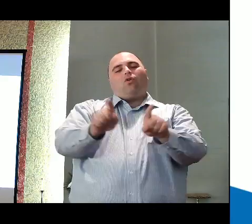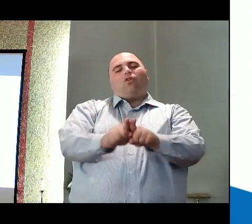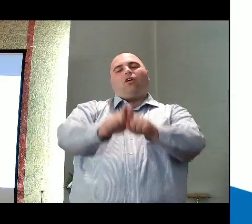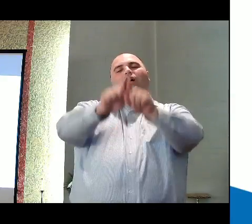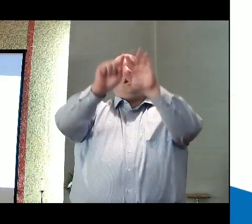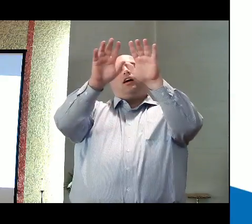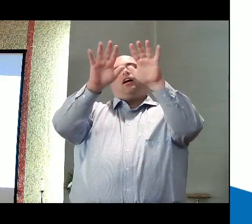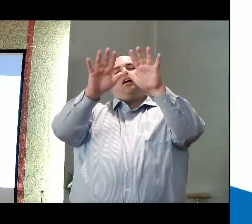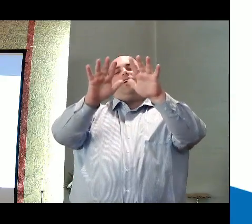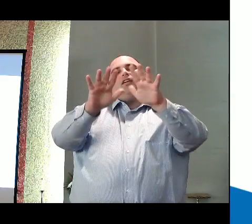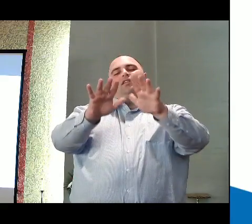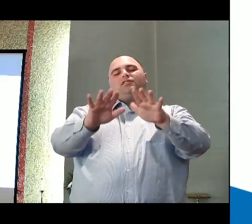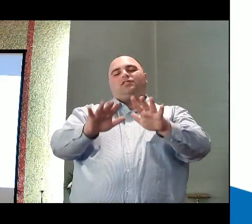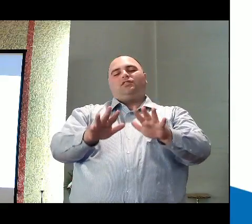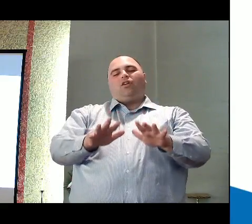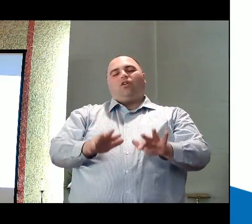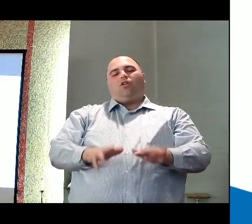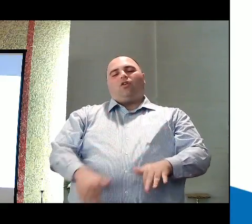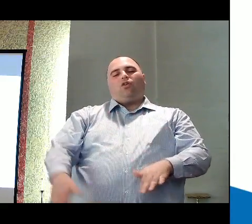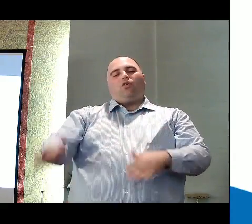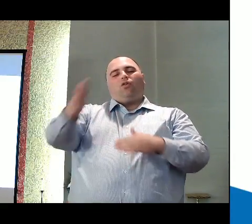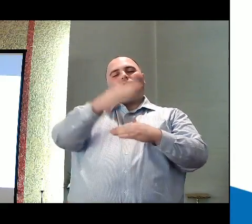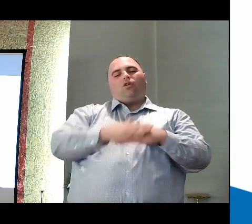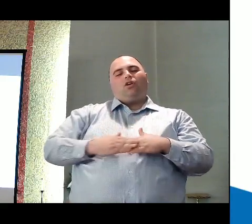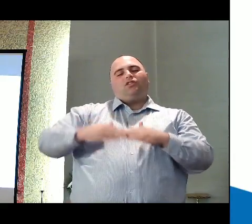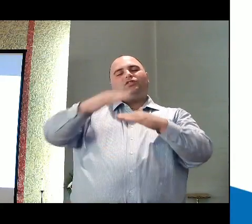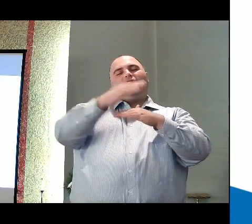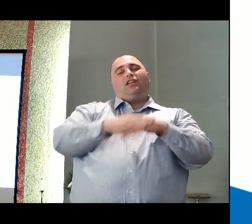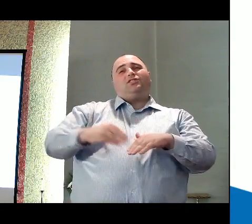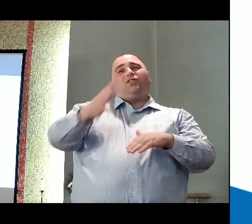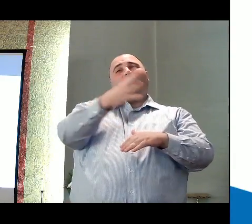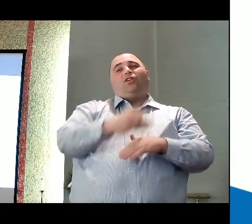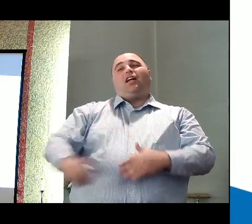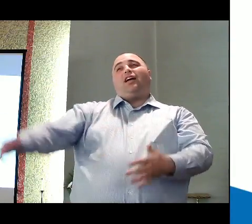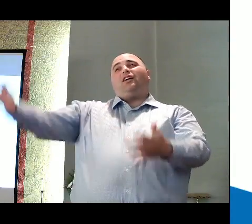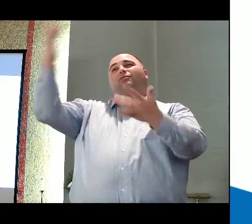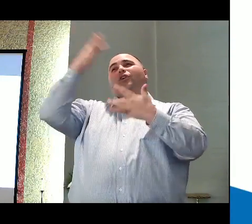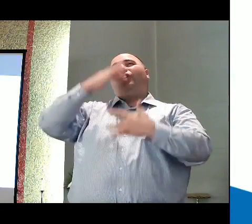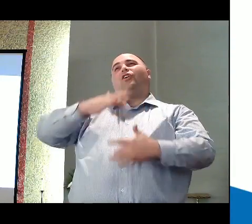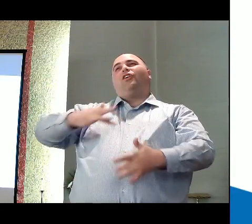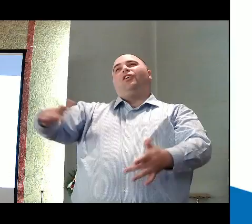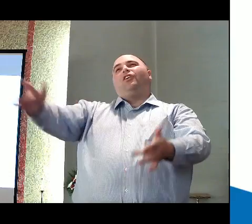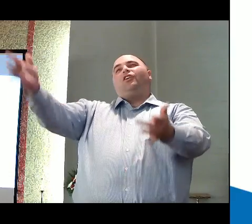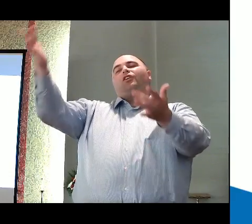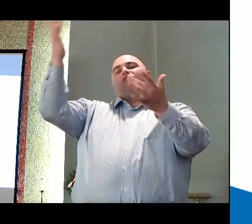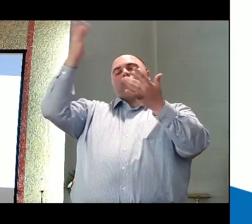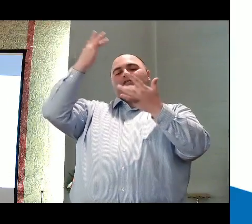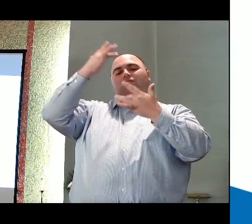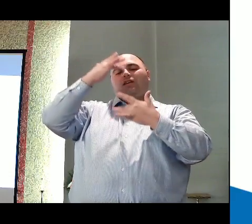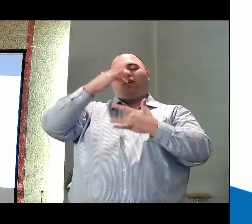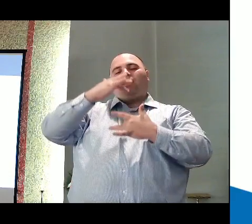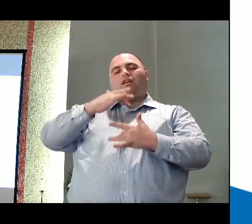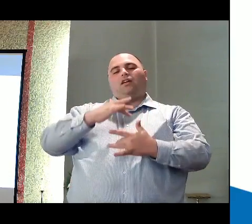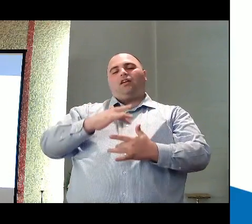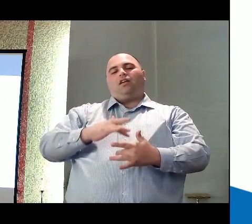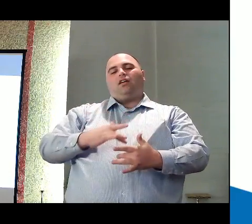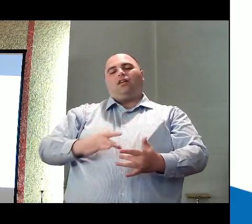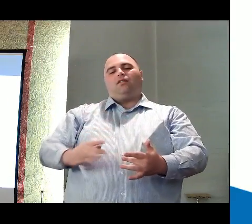pure as snow, gentle and